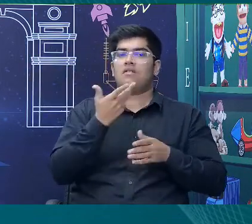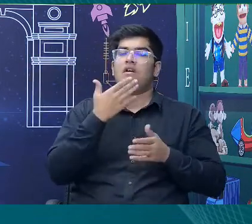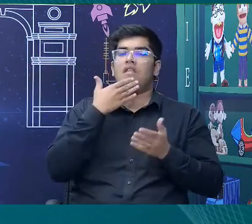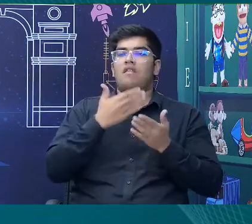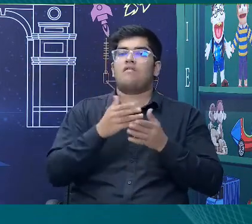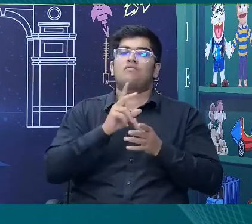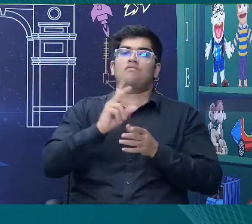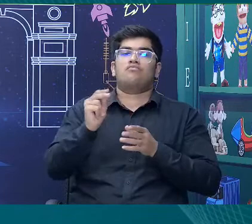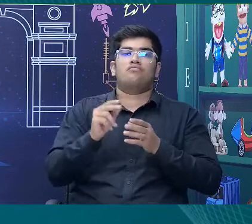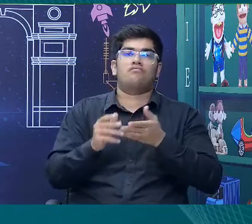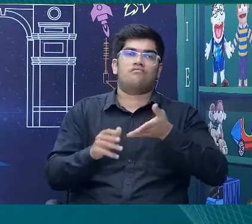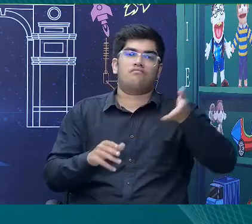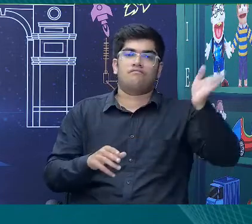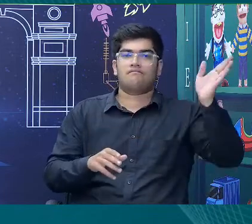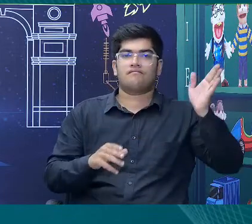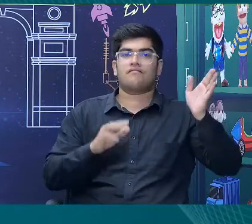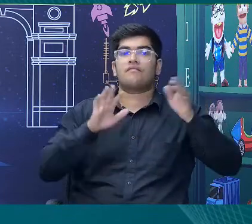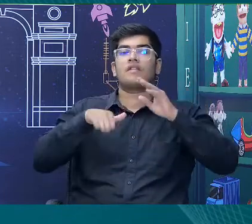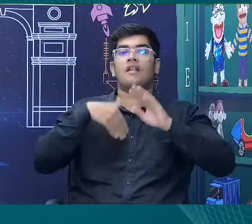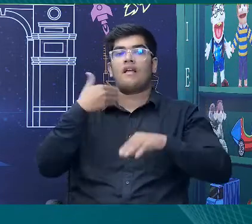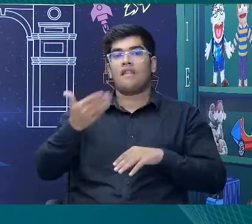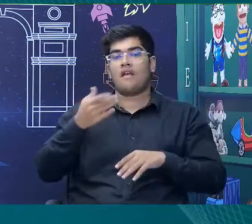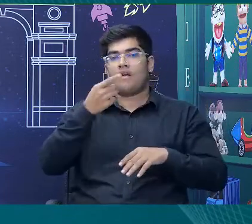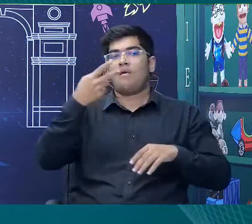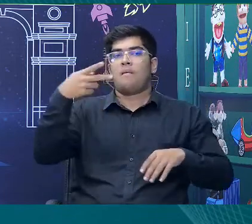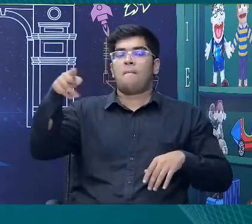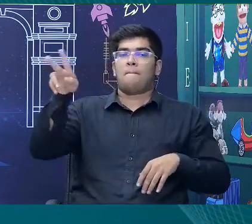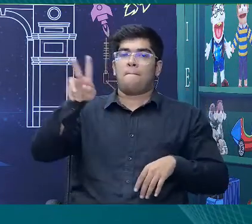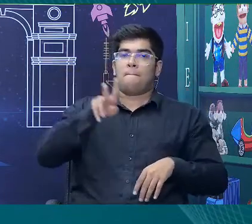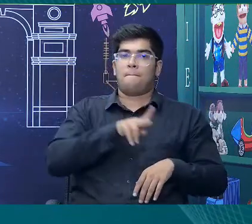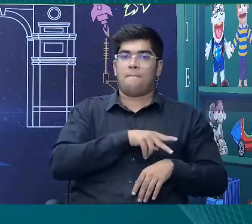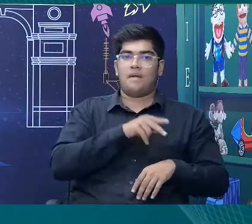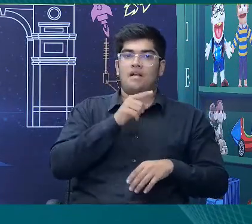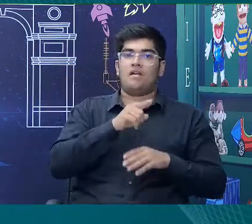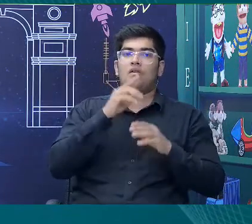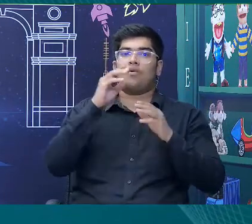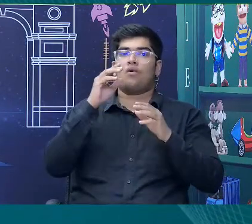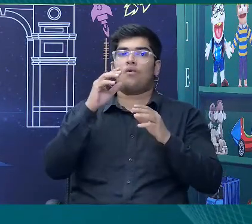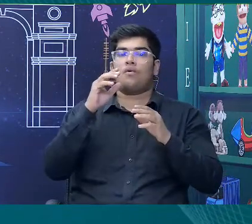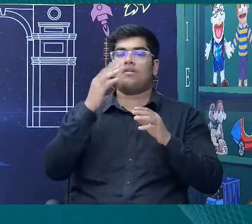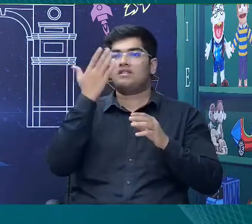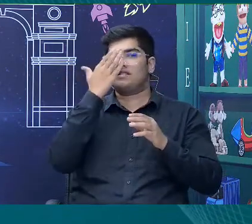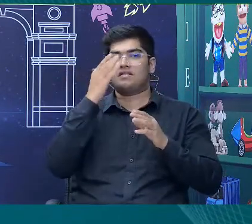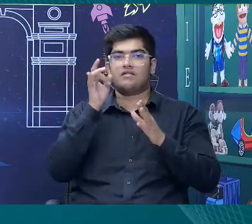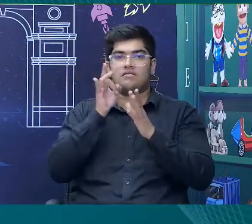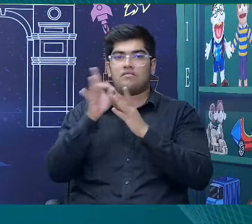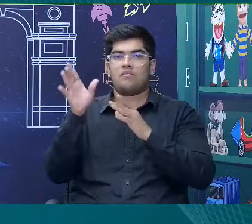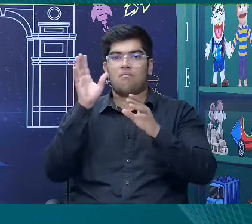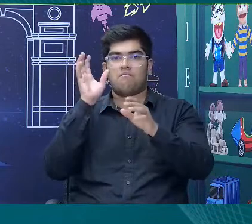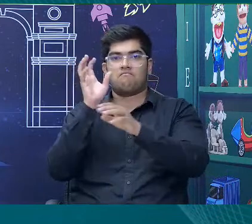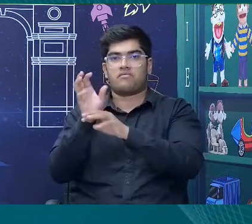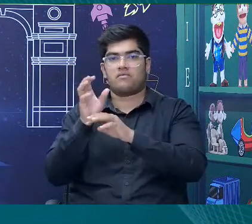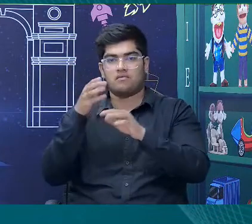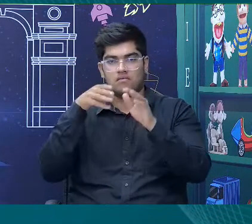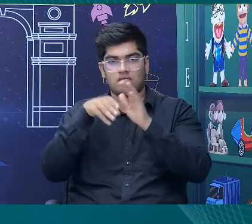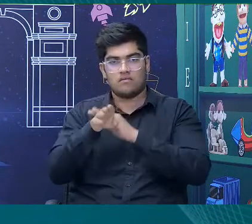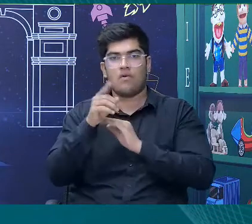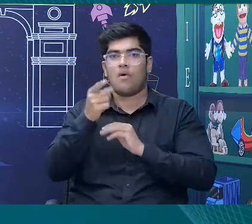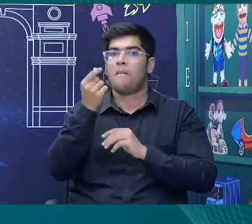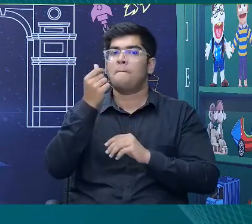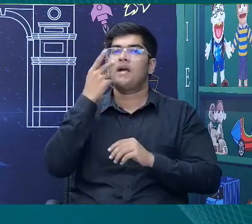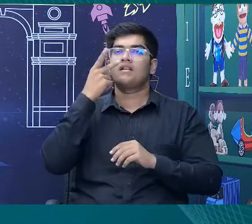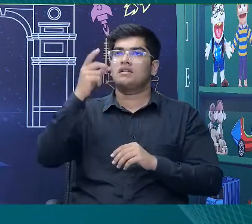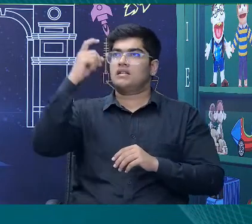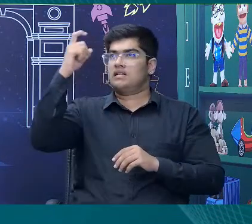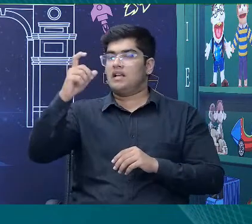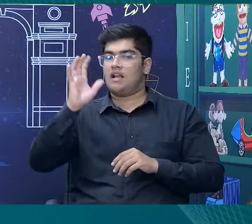way. Then he comes back, breaks the window near which the money pouch is hanging,